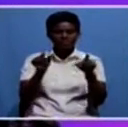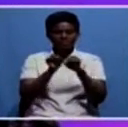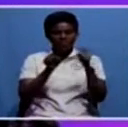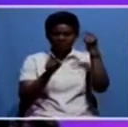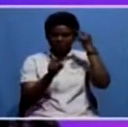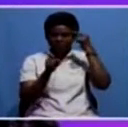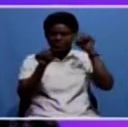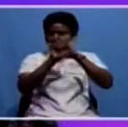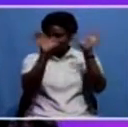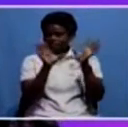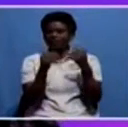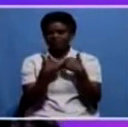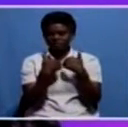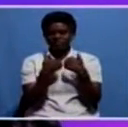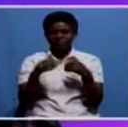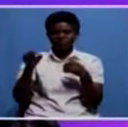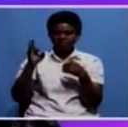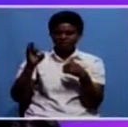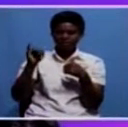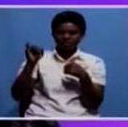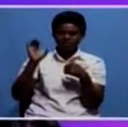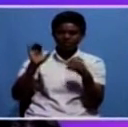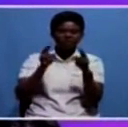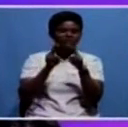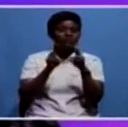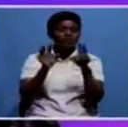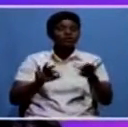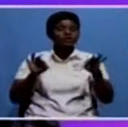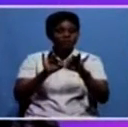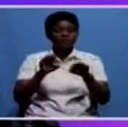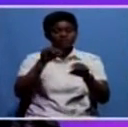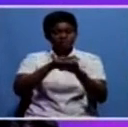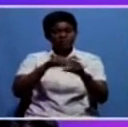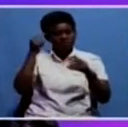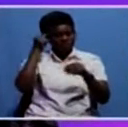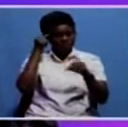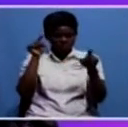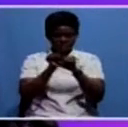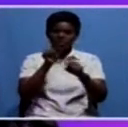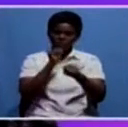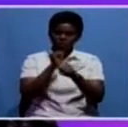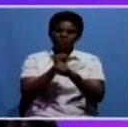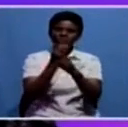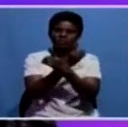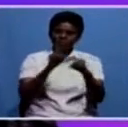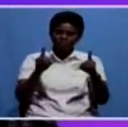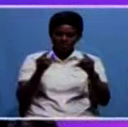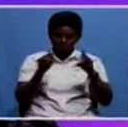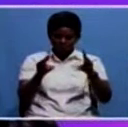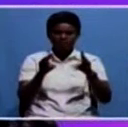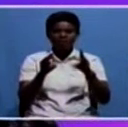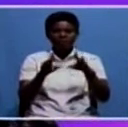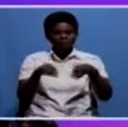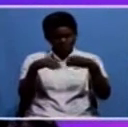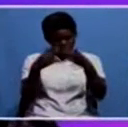clear that the FIC is a very important part of government. And it must operate in a particular way. It is has been